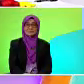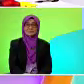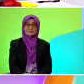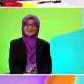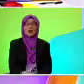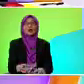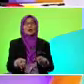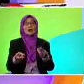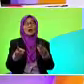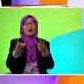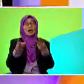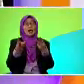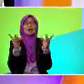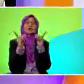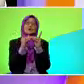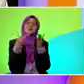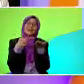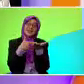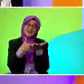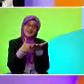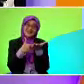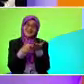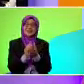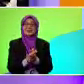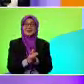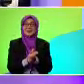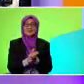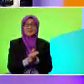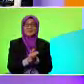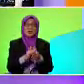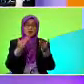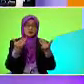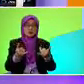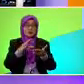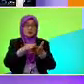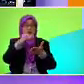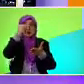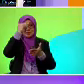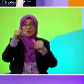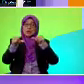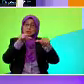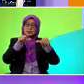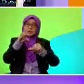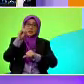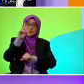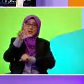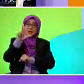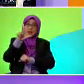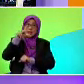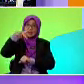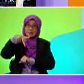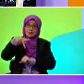Welcome back to DidikTV KPM, and we are in the process of learning Science DLP for Year 6, which